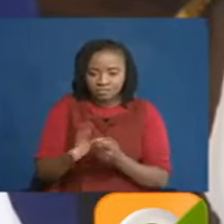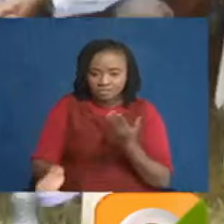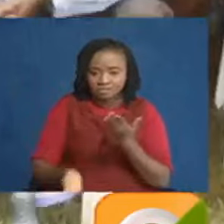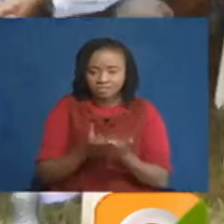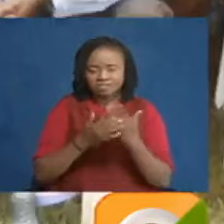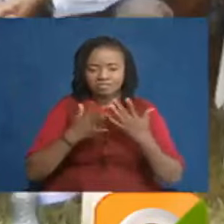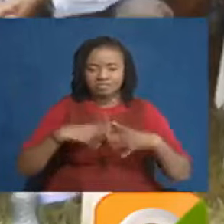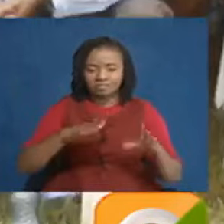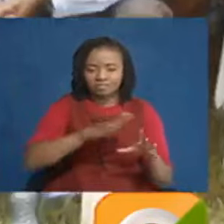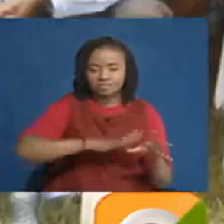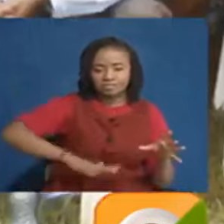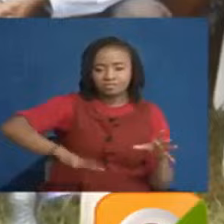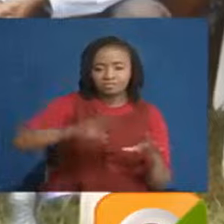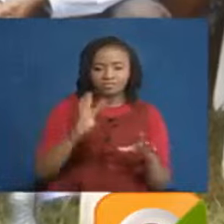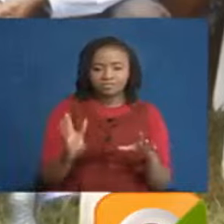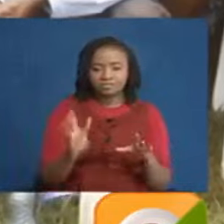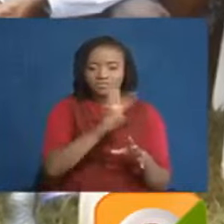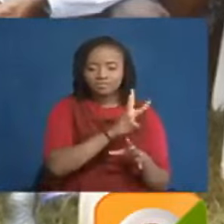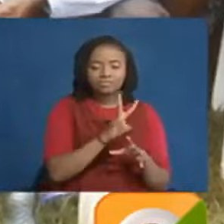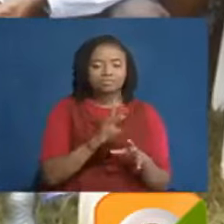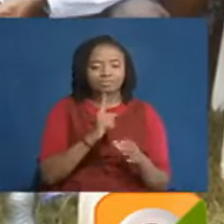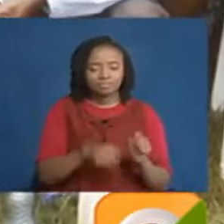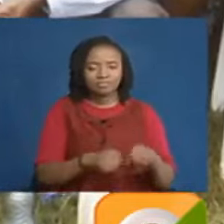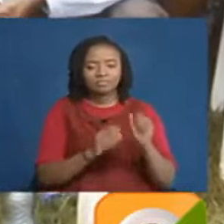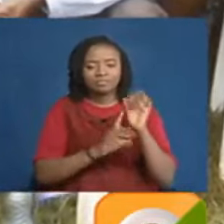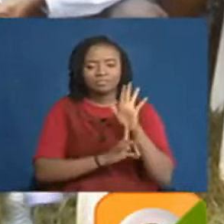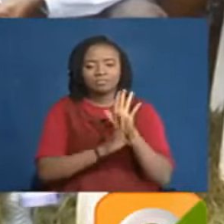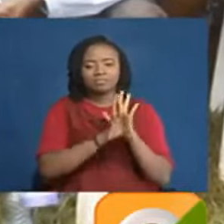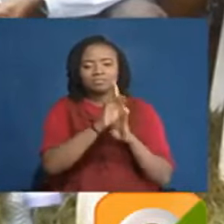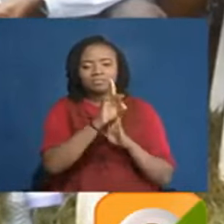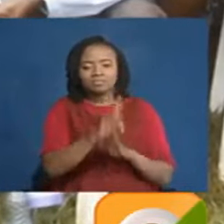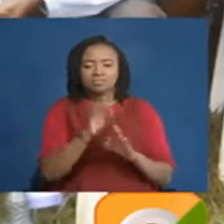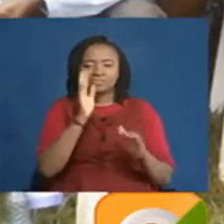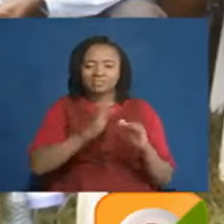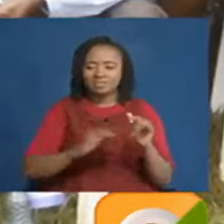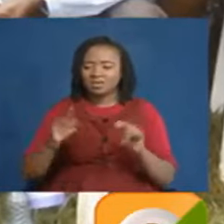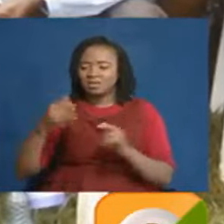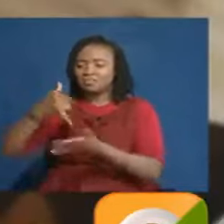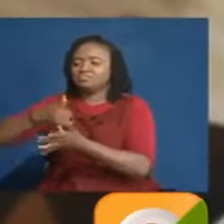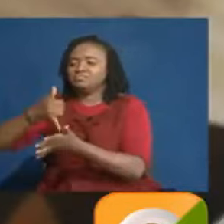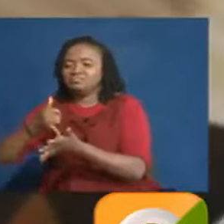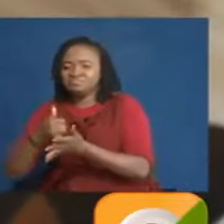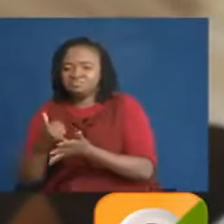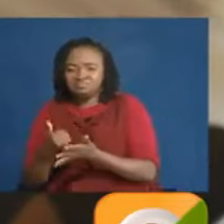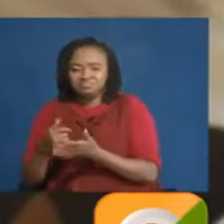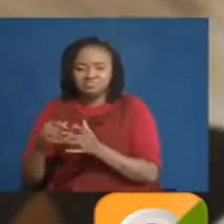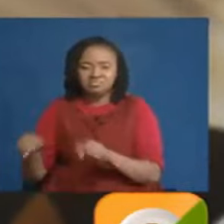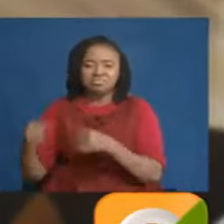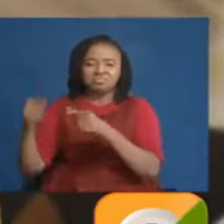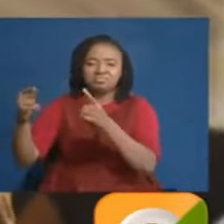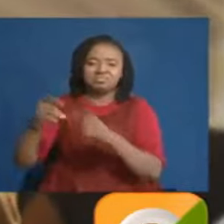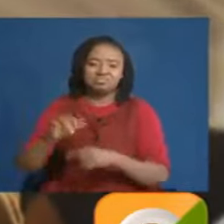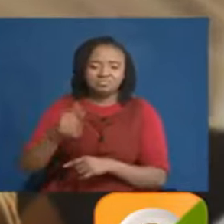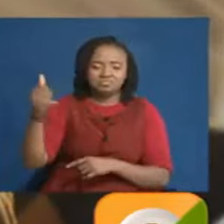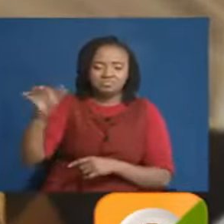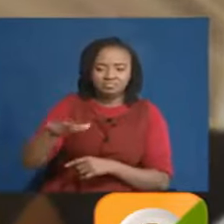whose sugar industry is struggling, rather than engaging in conflicts from other regions.